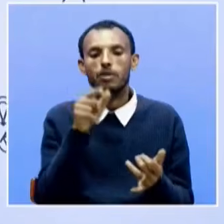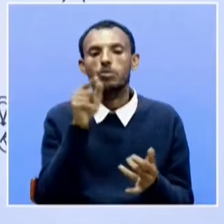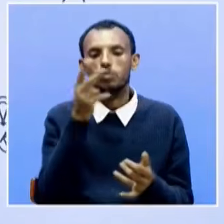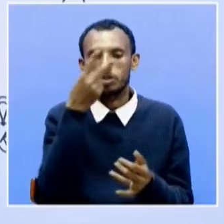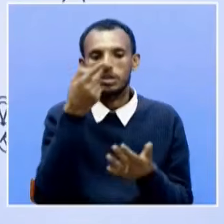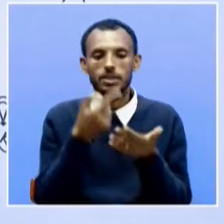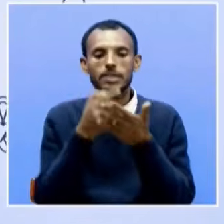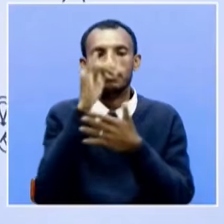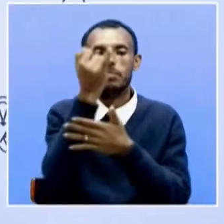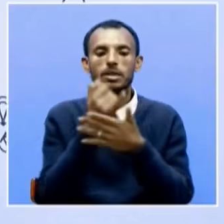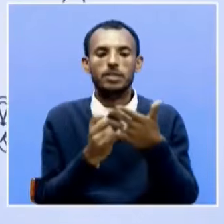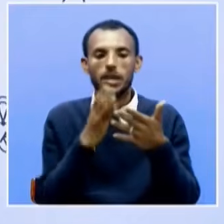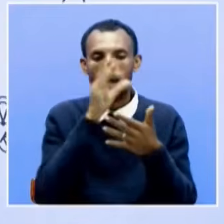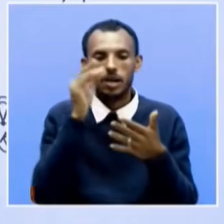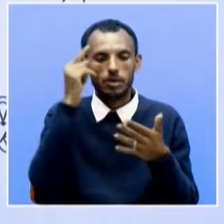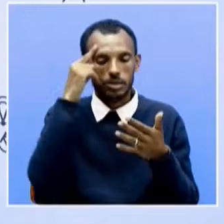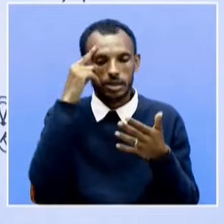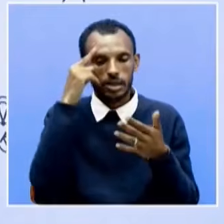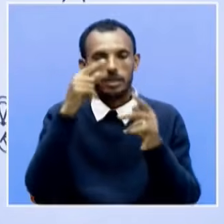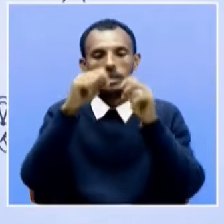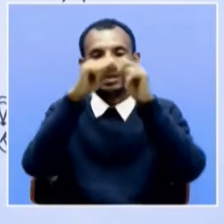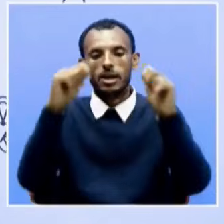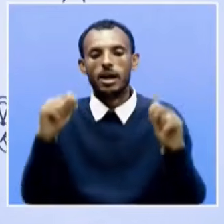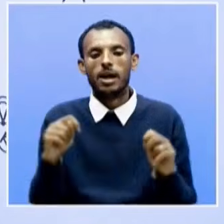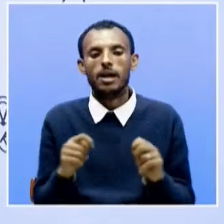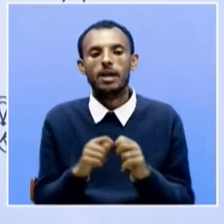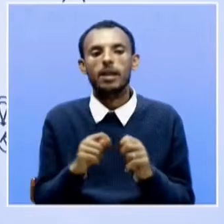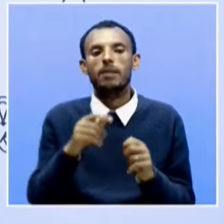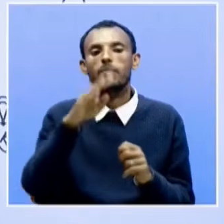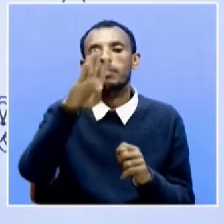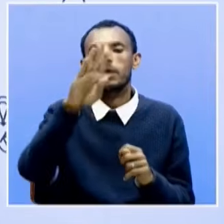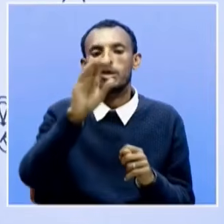picture and consider triangle BOC